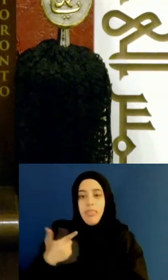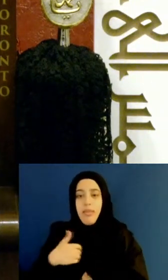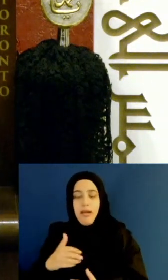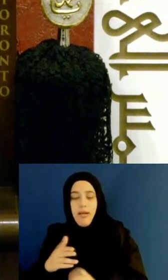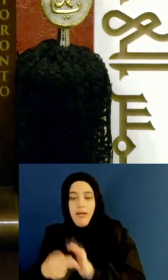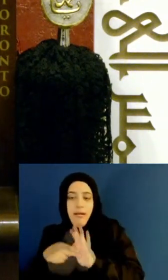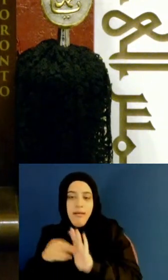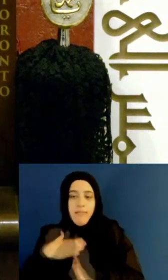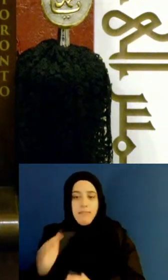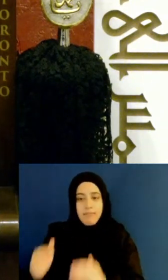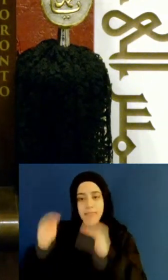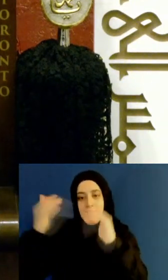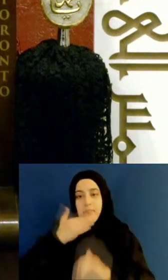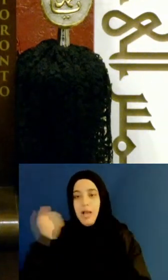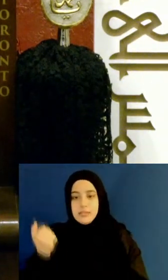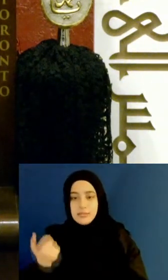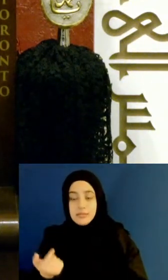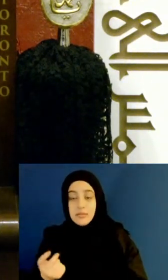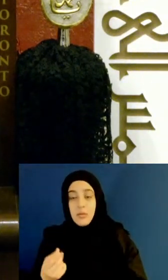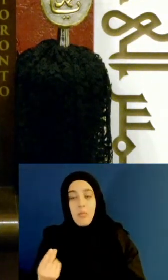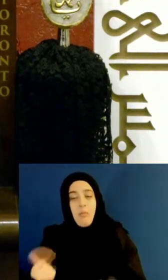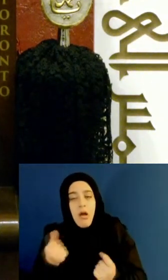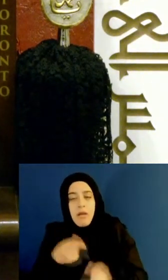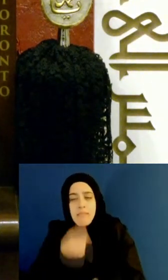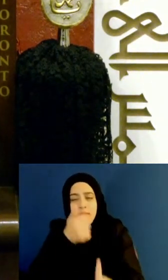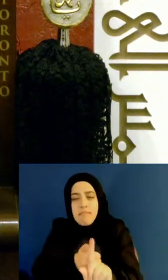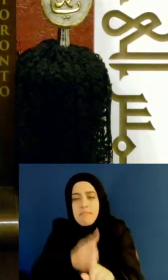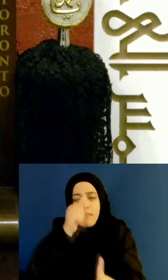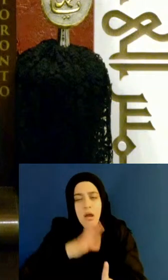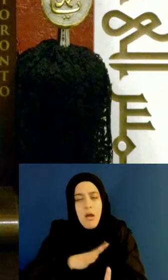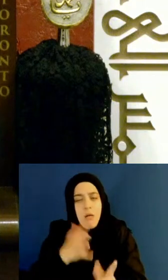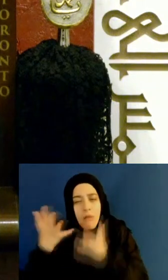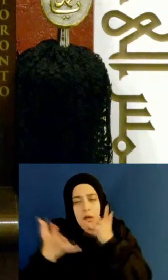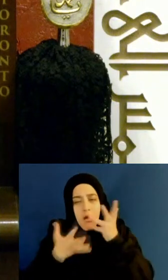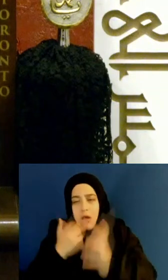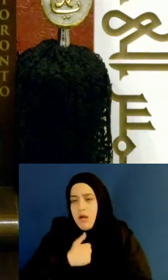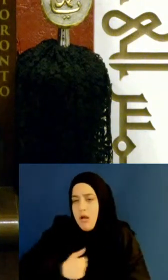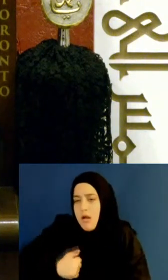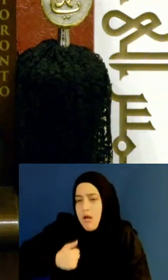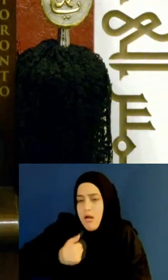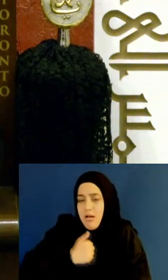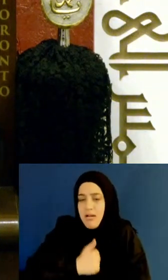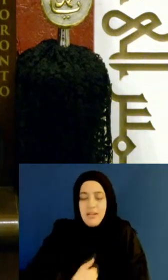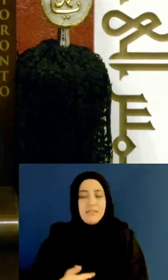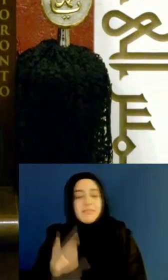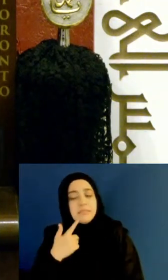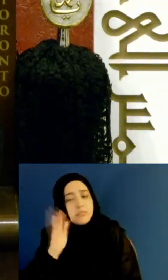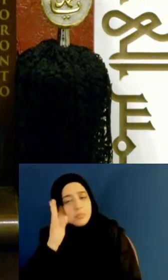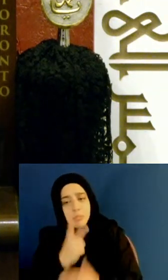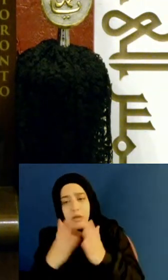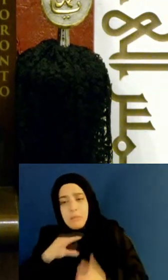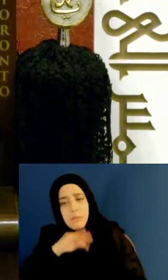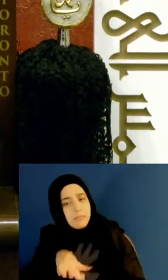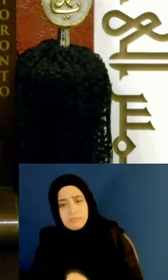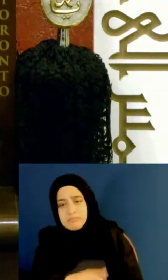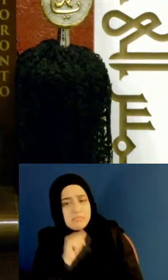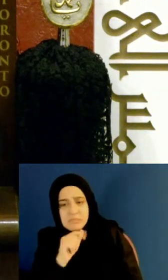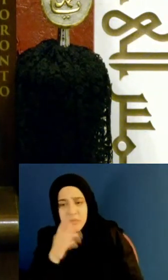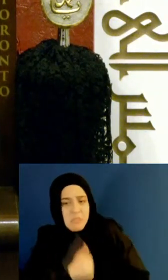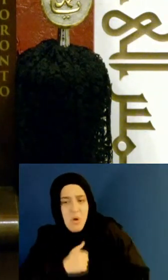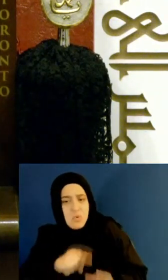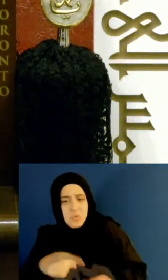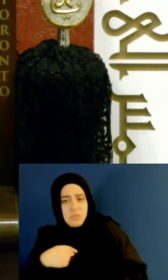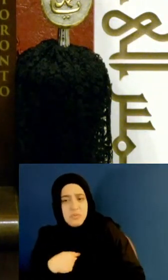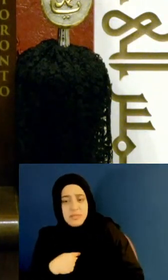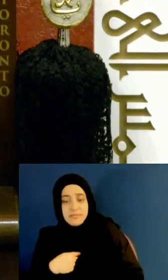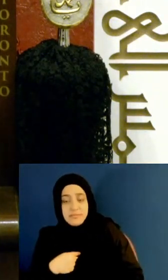Straight away, the man was embarrassed and apologized. Rasulullah said, don't apologize to me. Sahih, the Quran says when